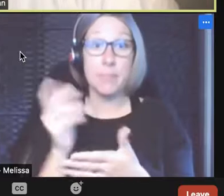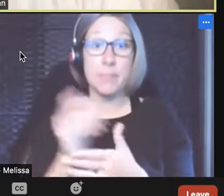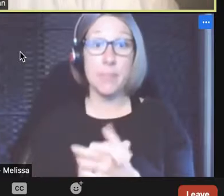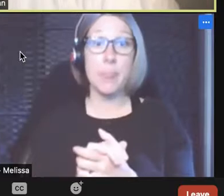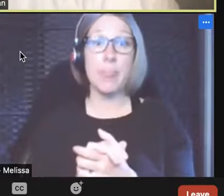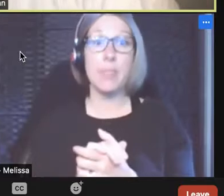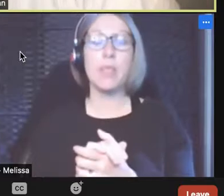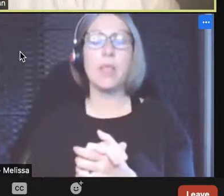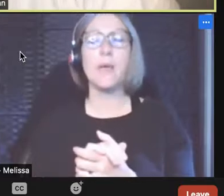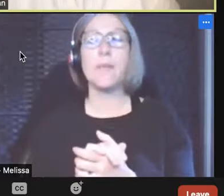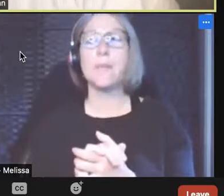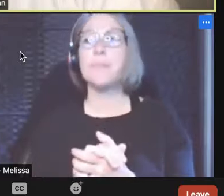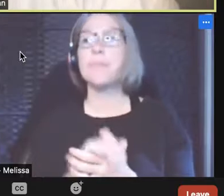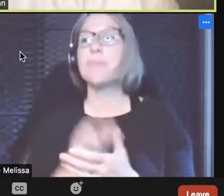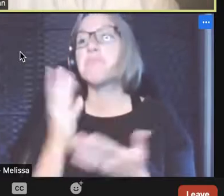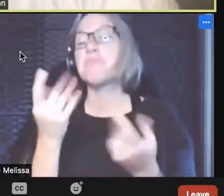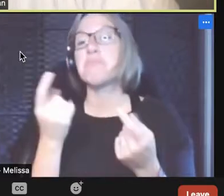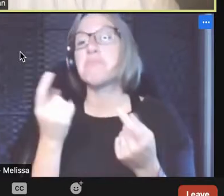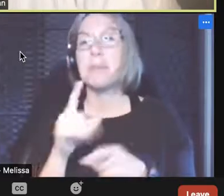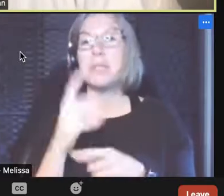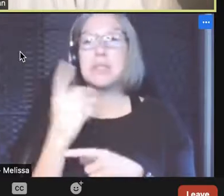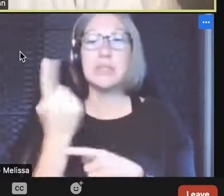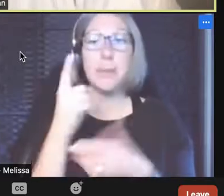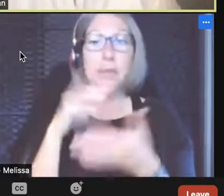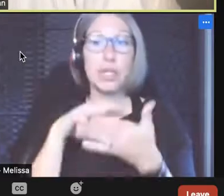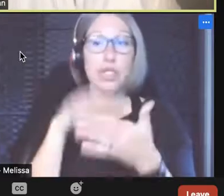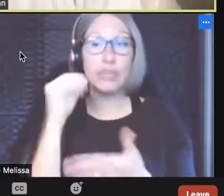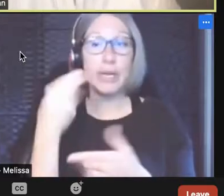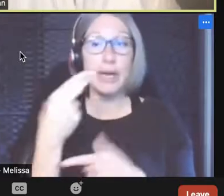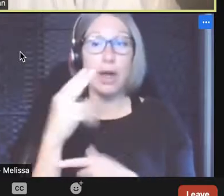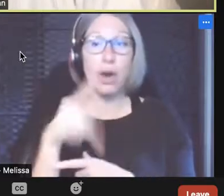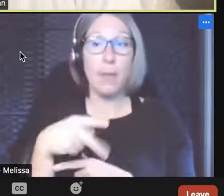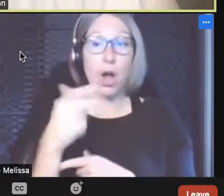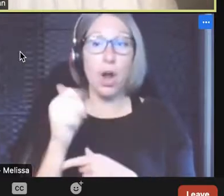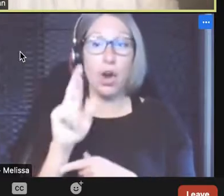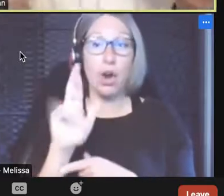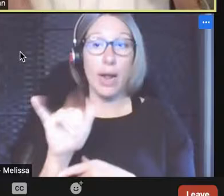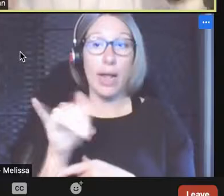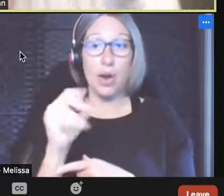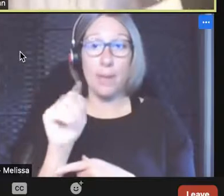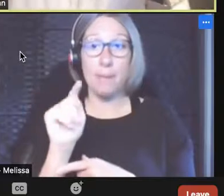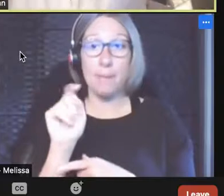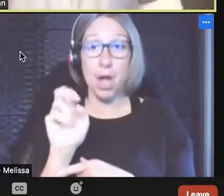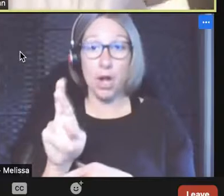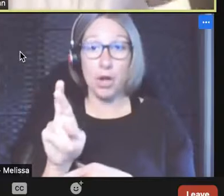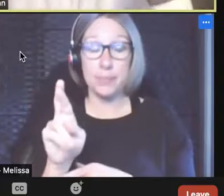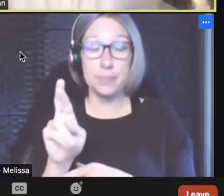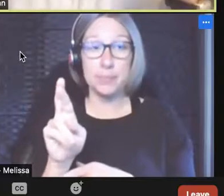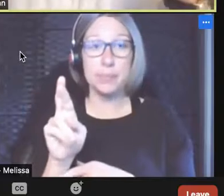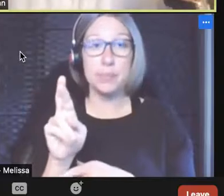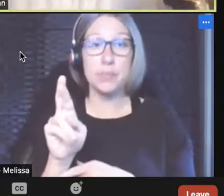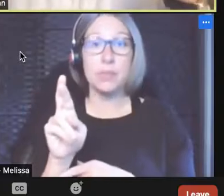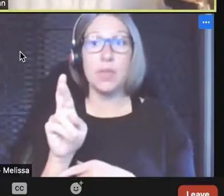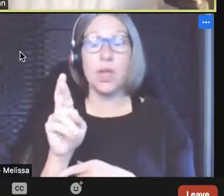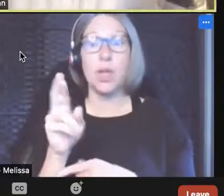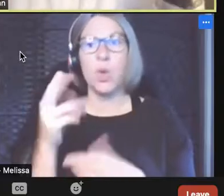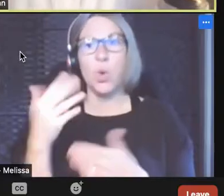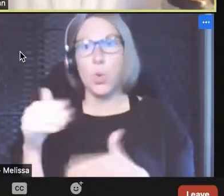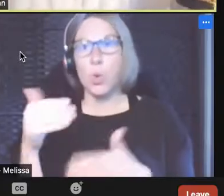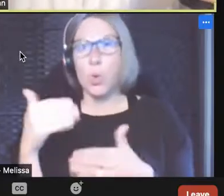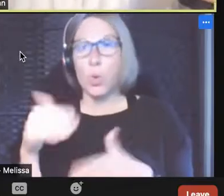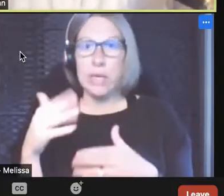let's say someone's reading Harry Potter to them. They're reading Harry Potter. It's so dense that this